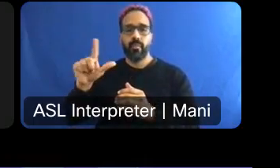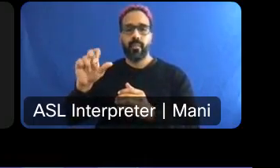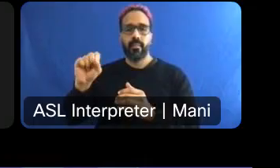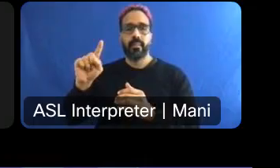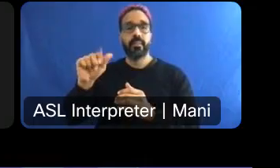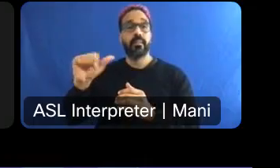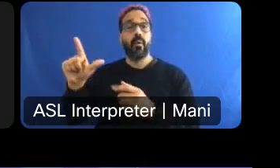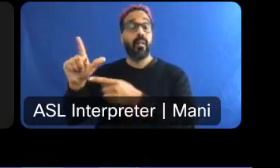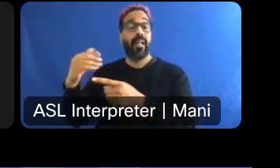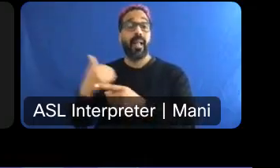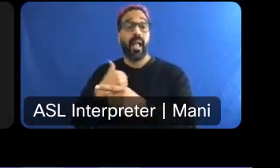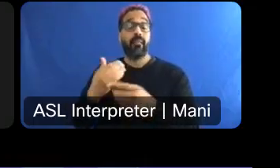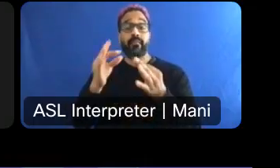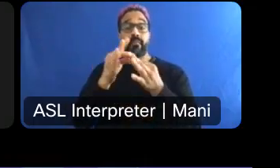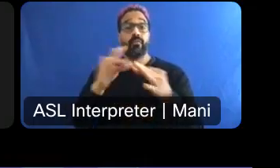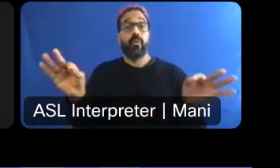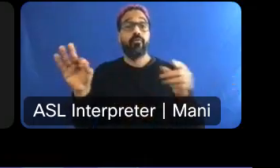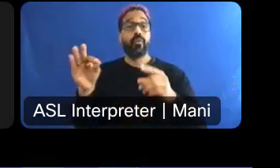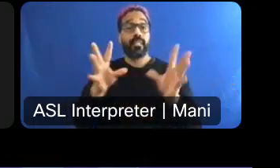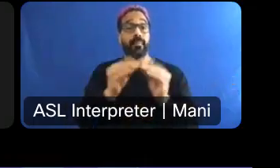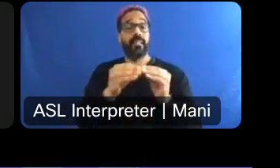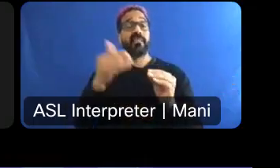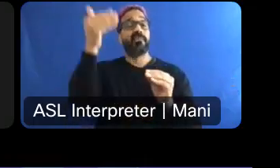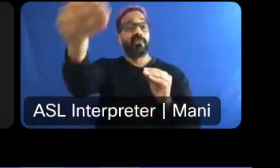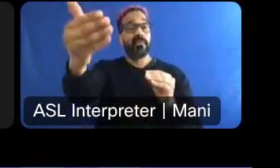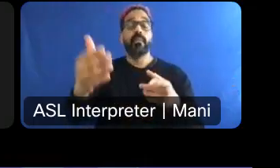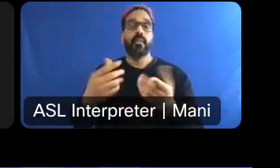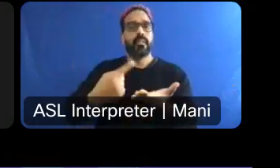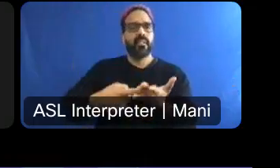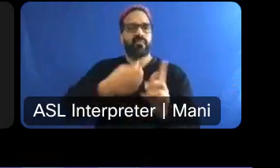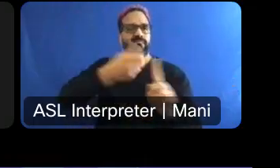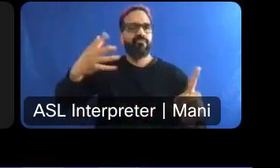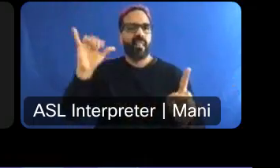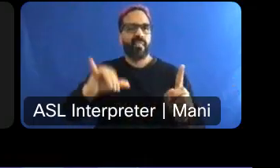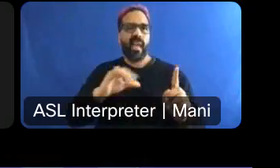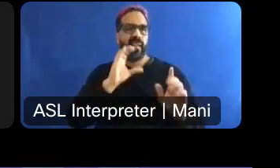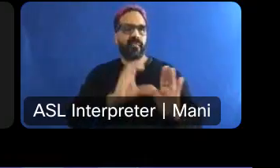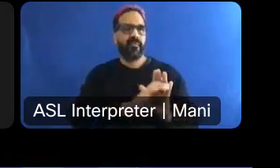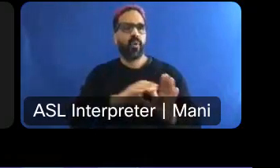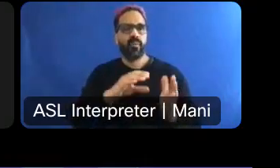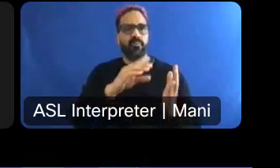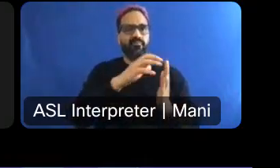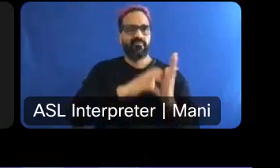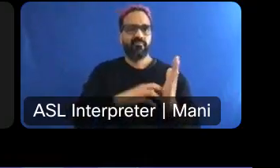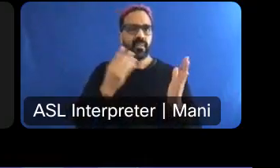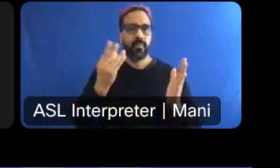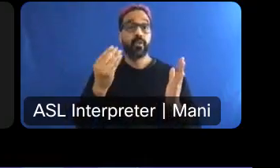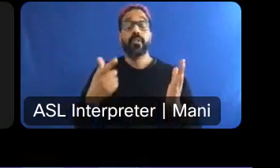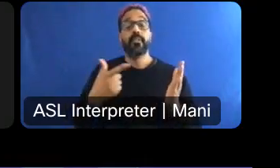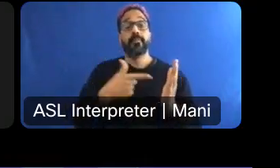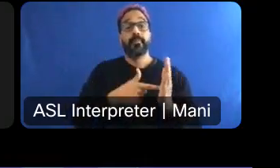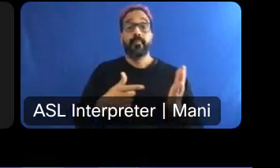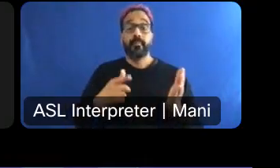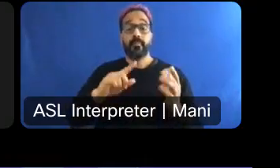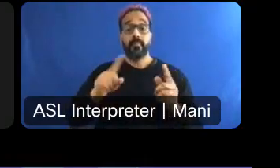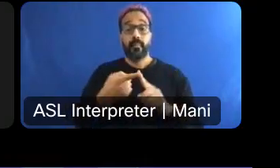year expanding on the infographic information. And when you are able to access today's slides, you're more than welcome to go